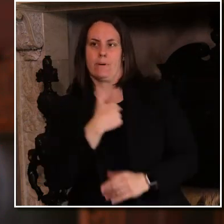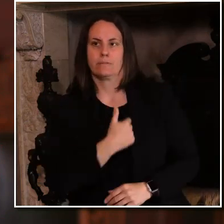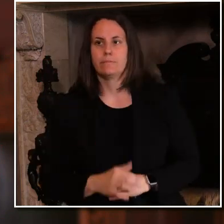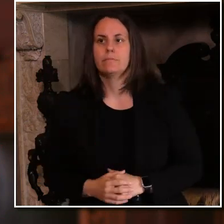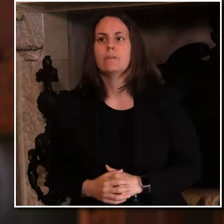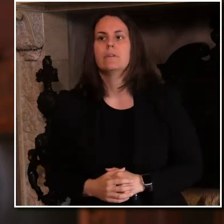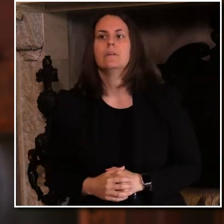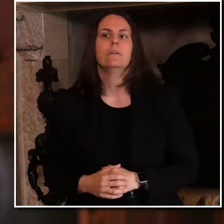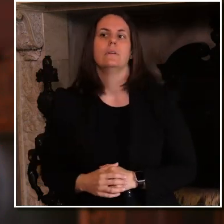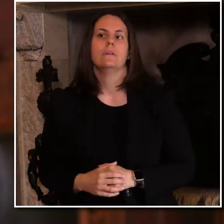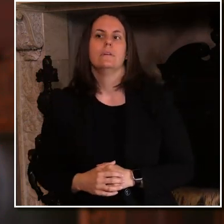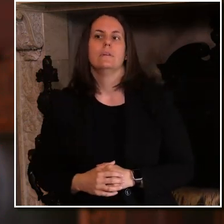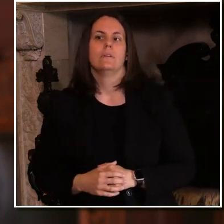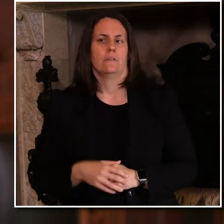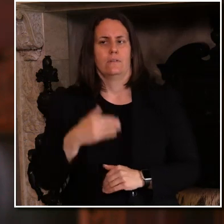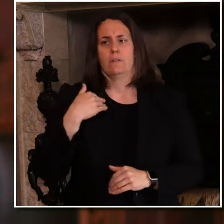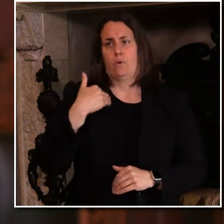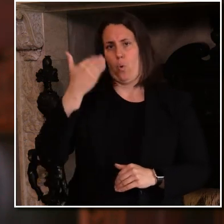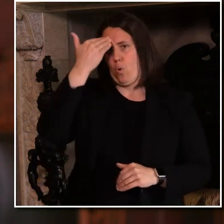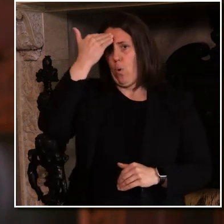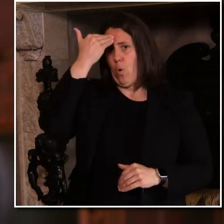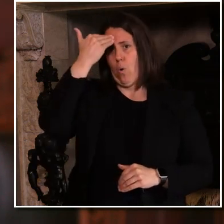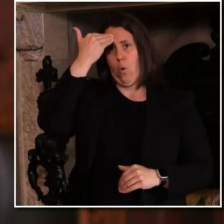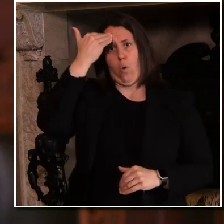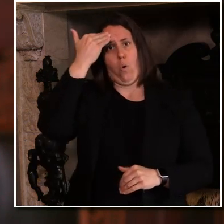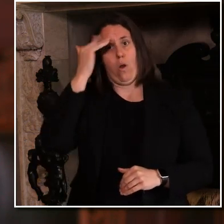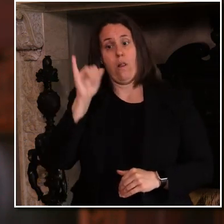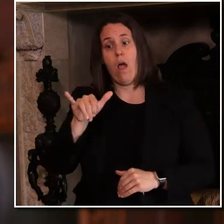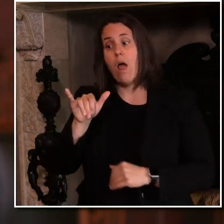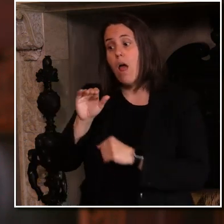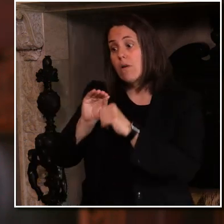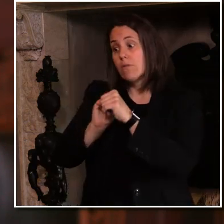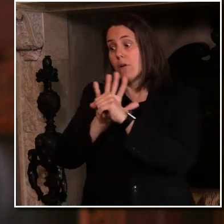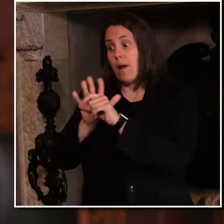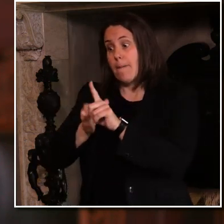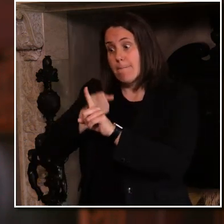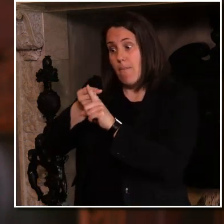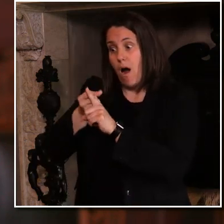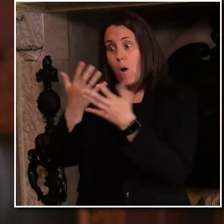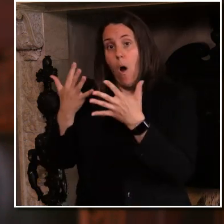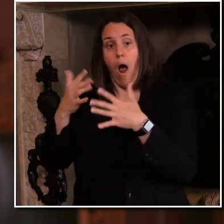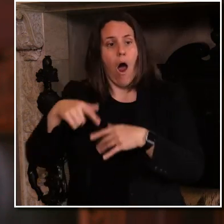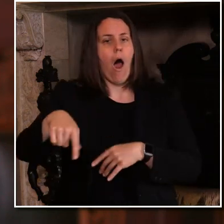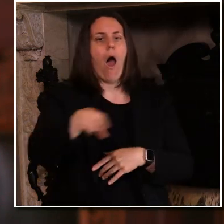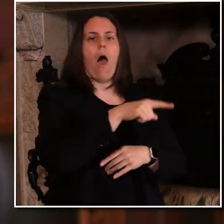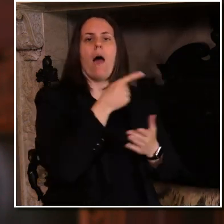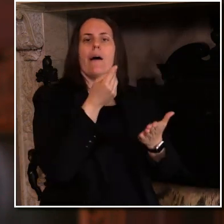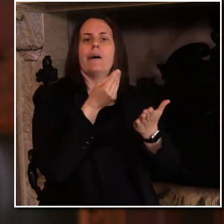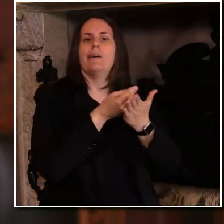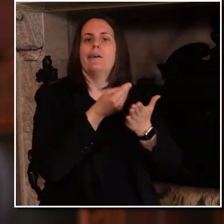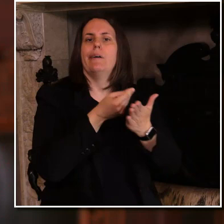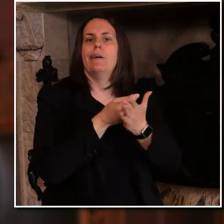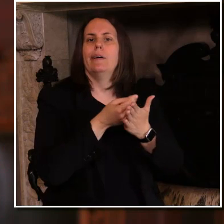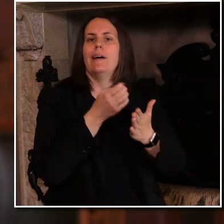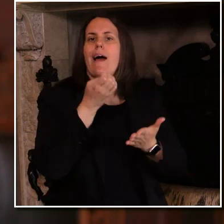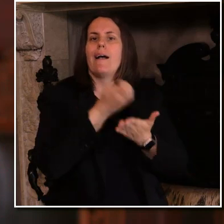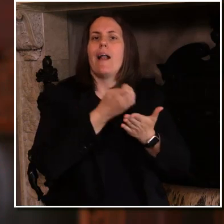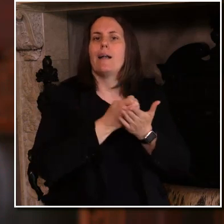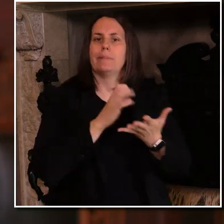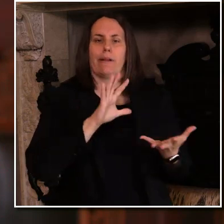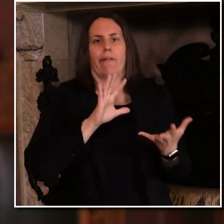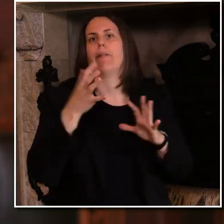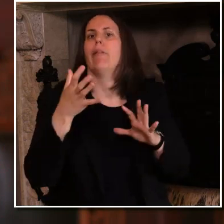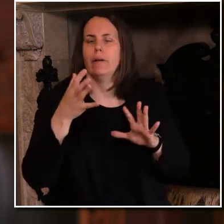by the COVID-19 pandemic that have reduced access to nutritious food for families. During the school year,